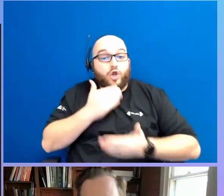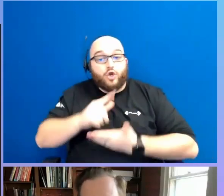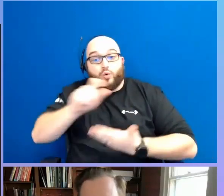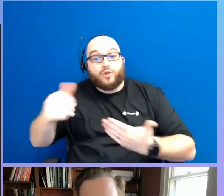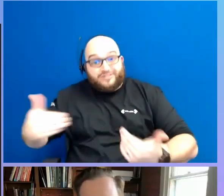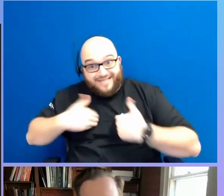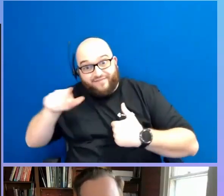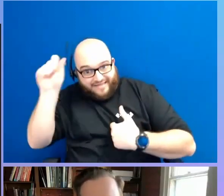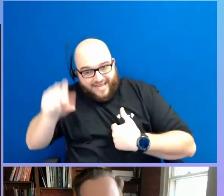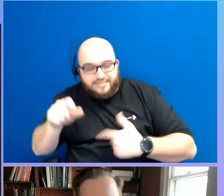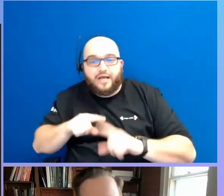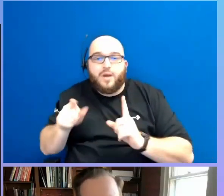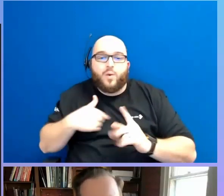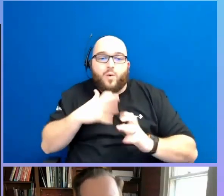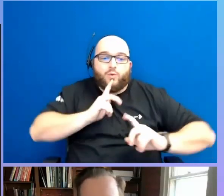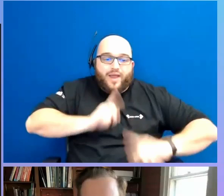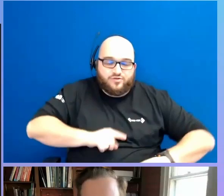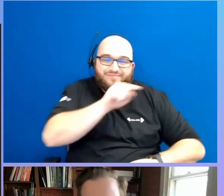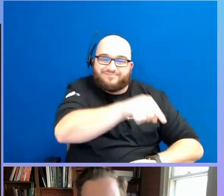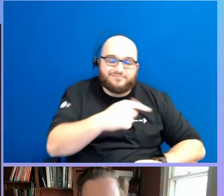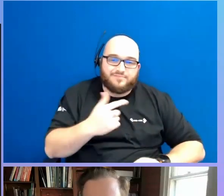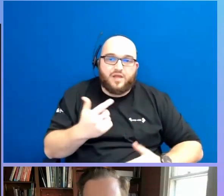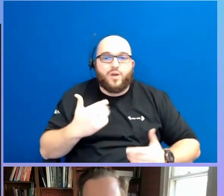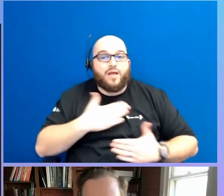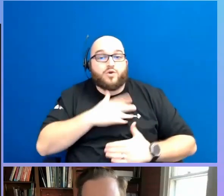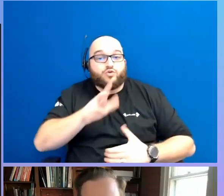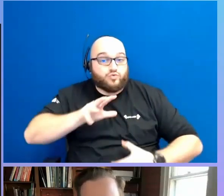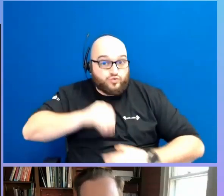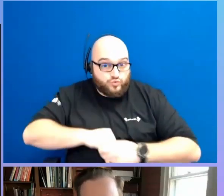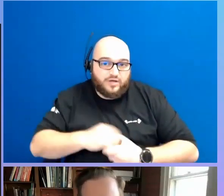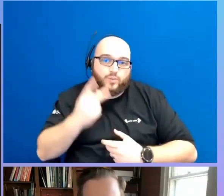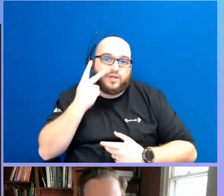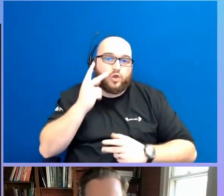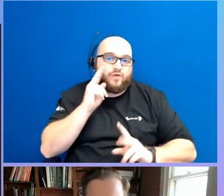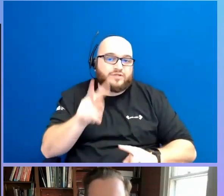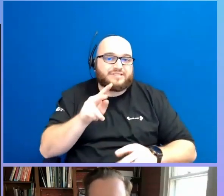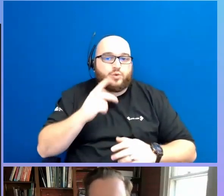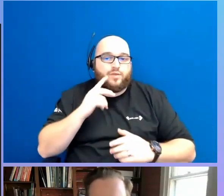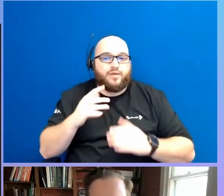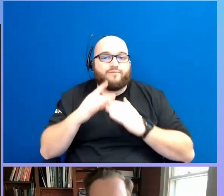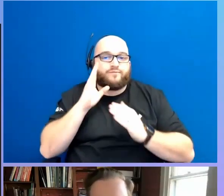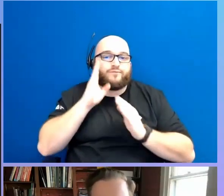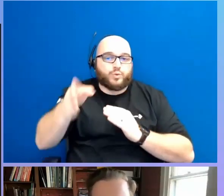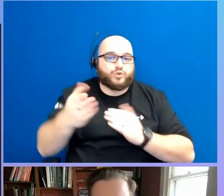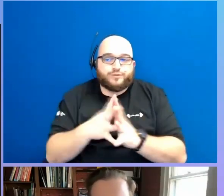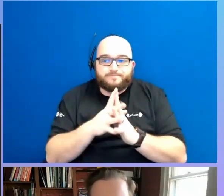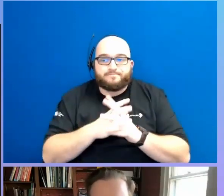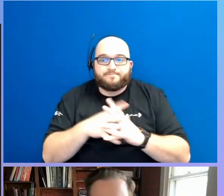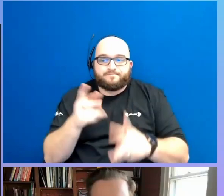appreciate you joining in and learning more about the future of web accessibility guidelines. Take care, everyone.